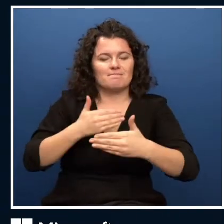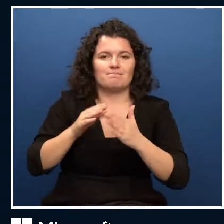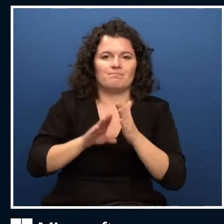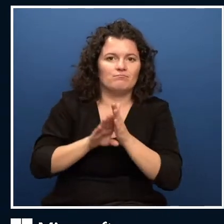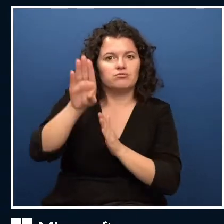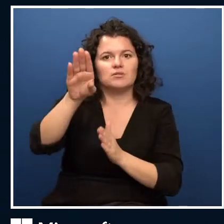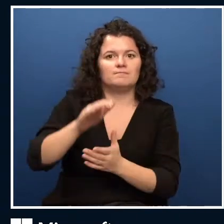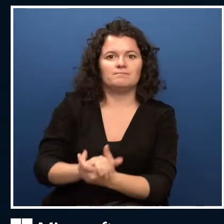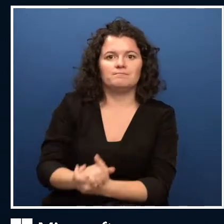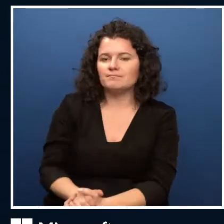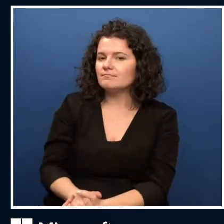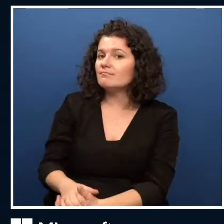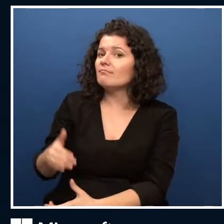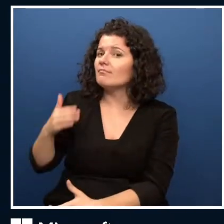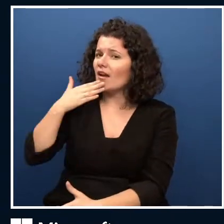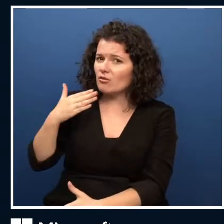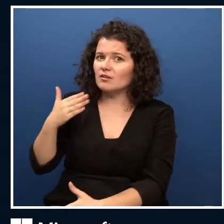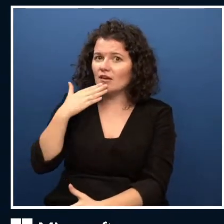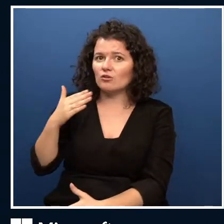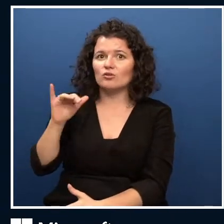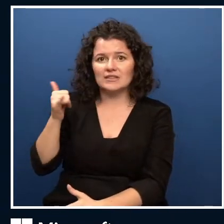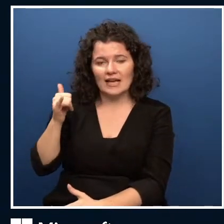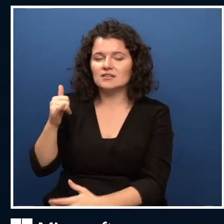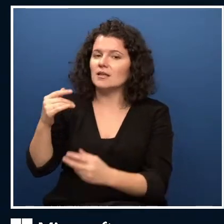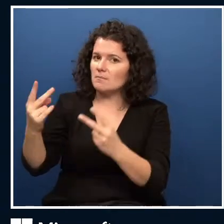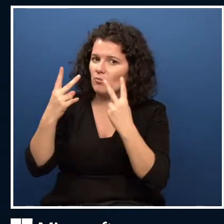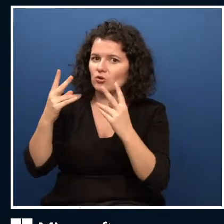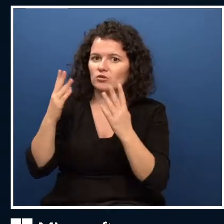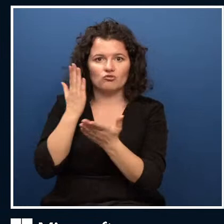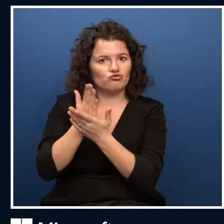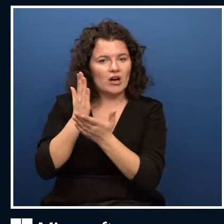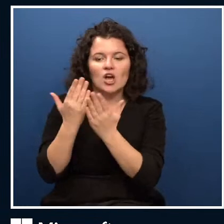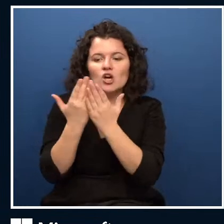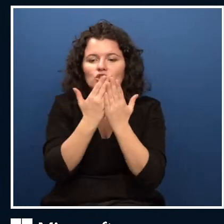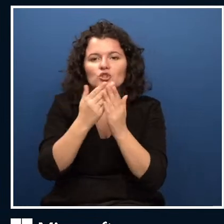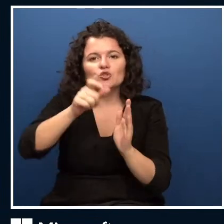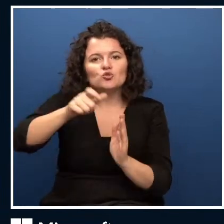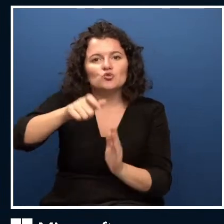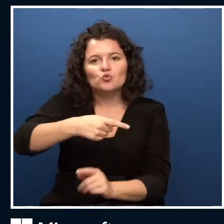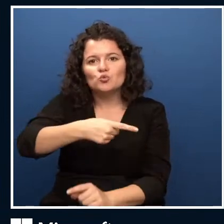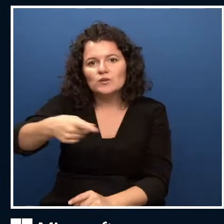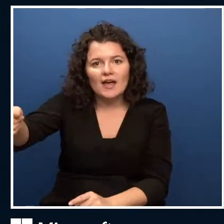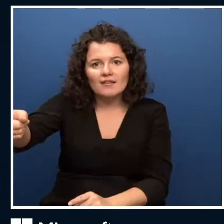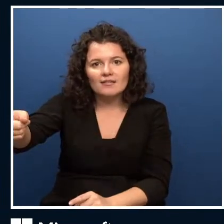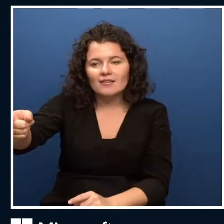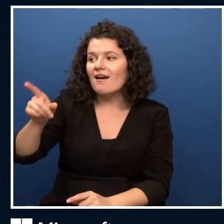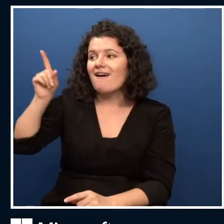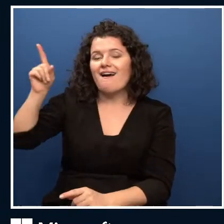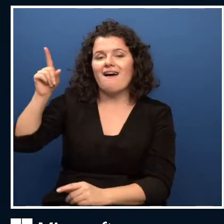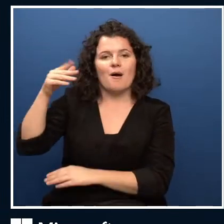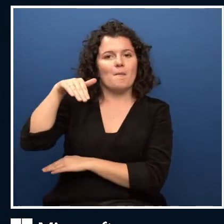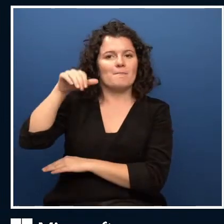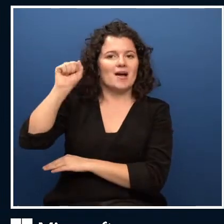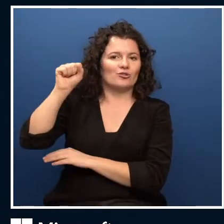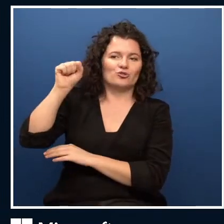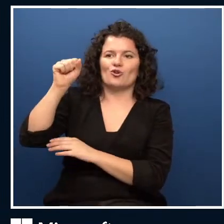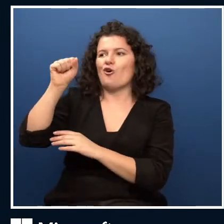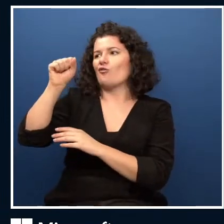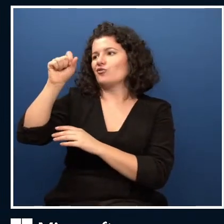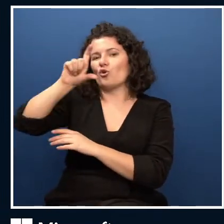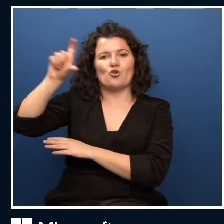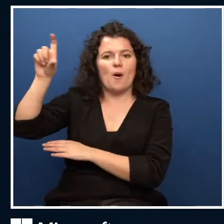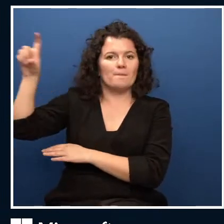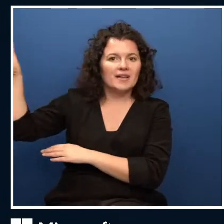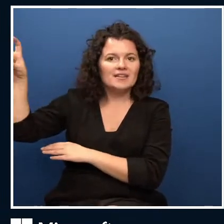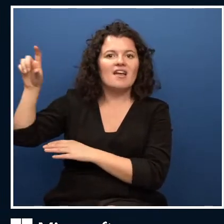for you in terms of building that engagement with students to get them interested in these areas? Yes, so there's two sides